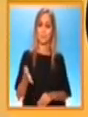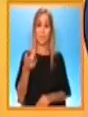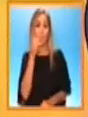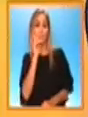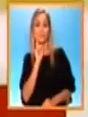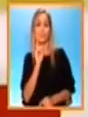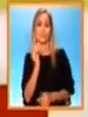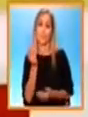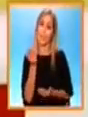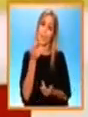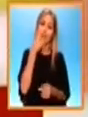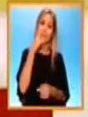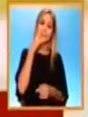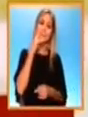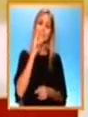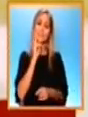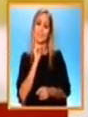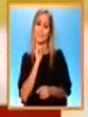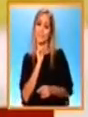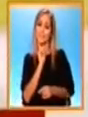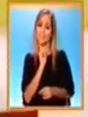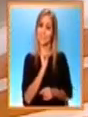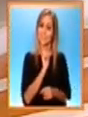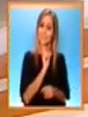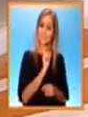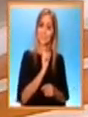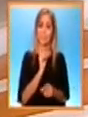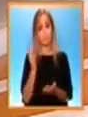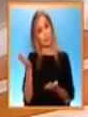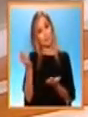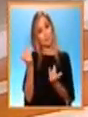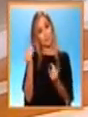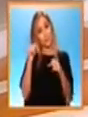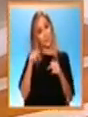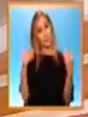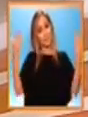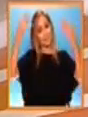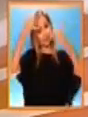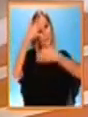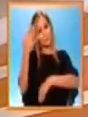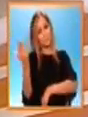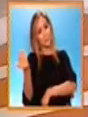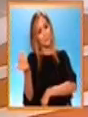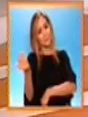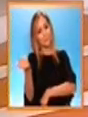Sherry baby, baby, Sherry, can you come out?